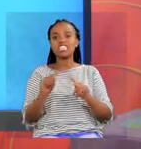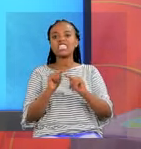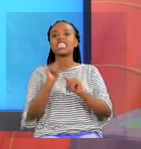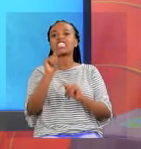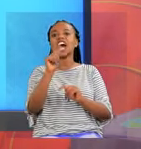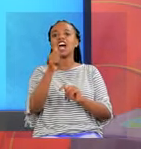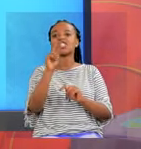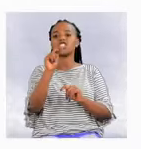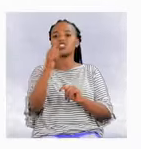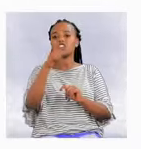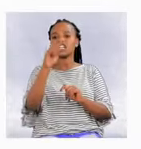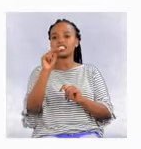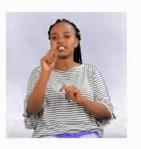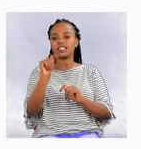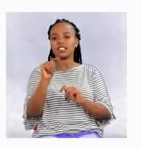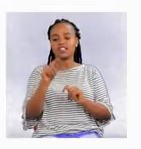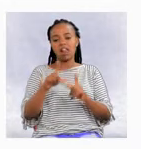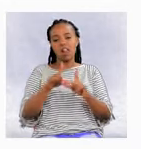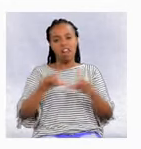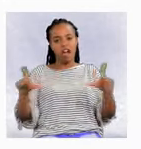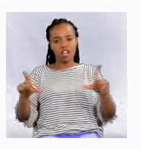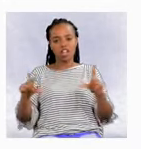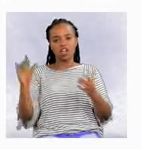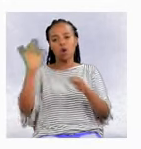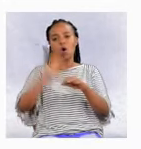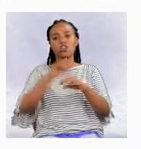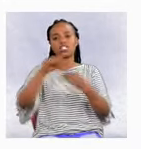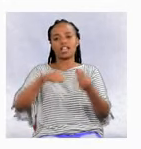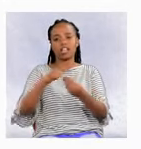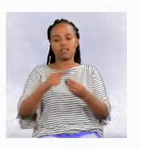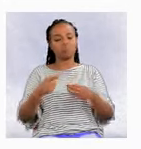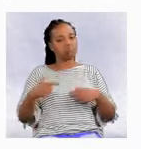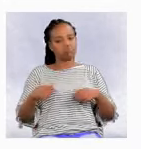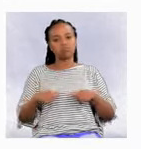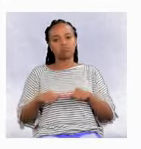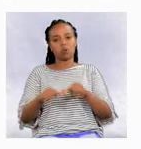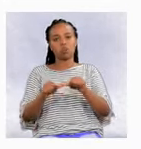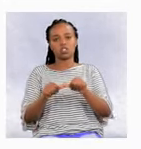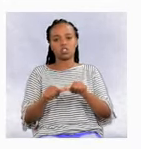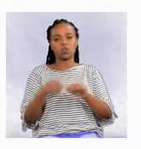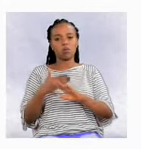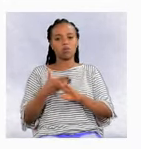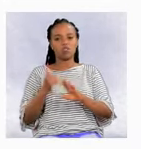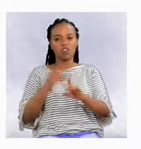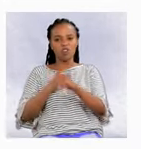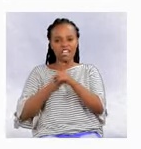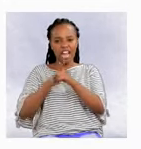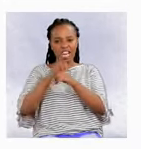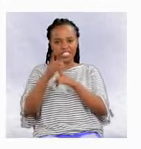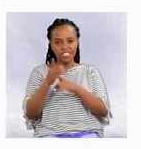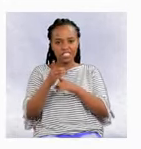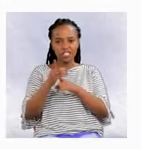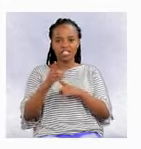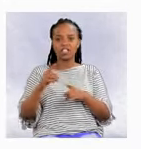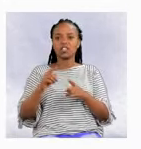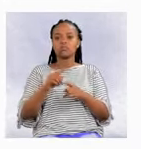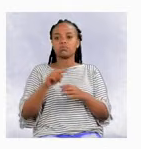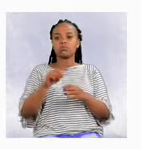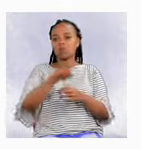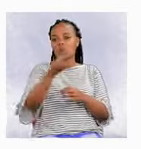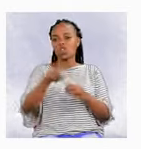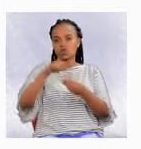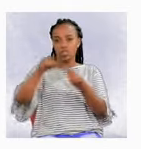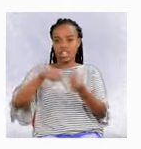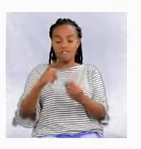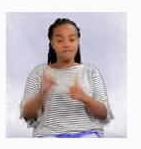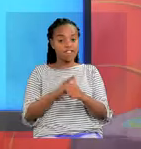to the circle. Now let's proceed to the lesson. Before directly proceeding to equation of a circle,